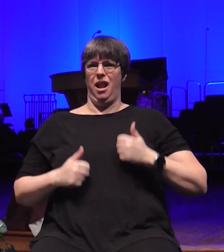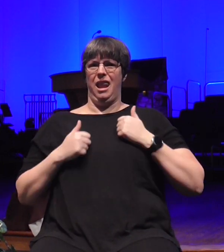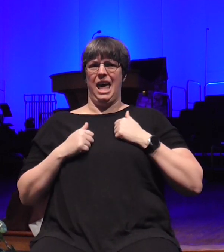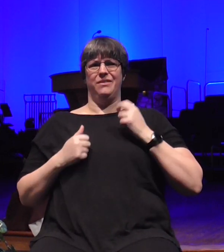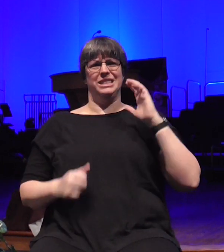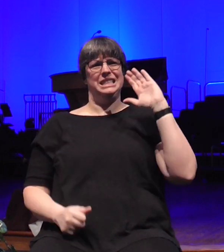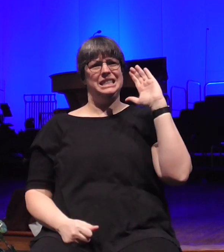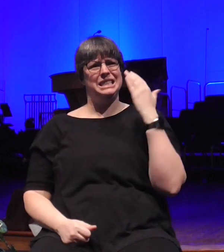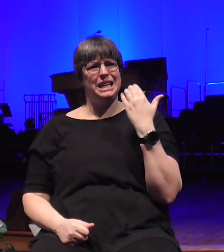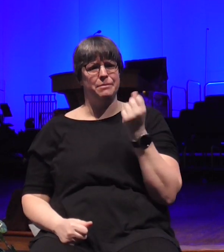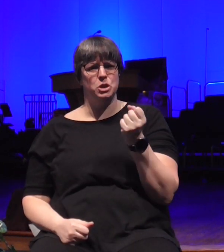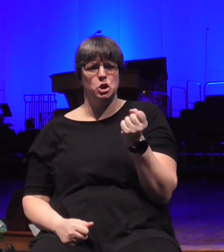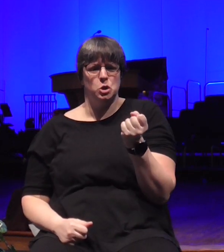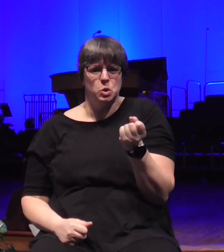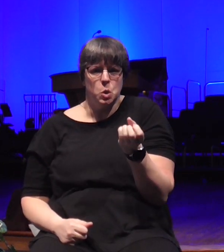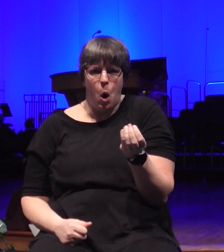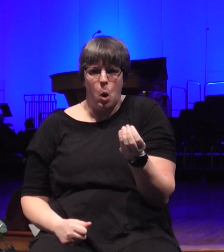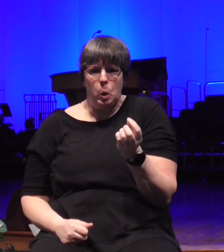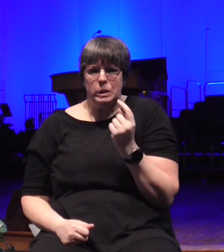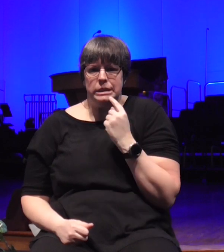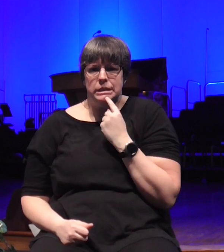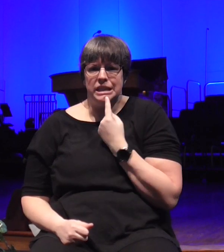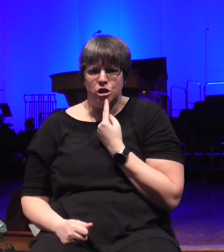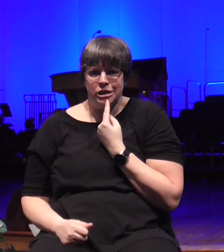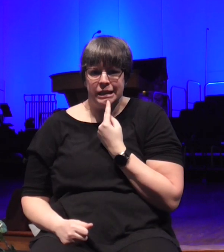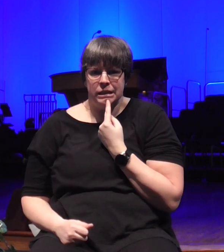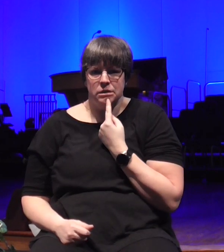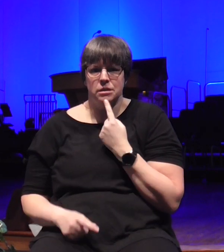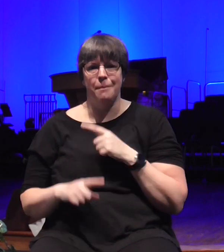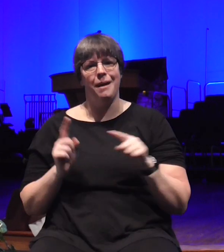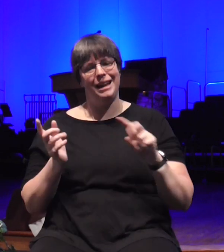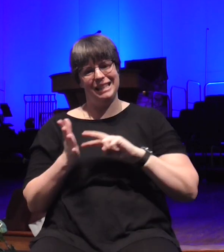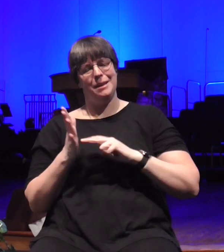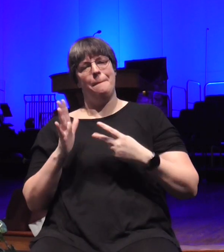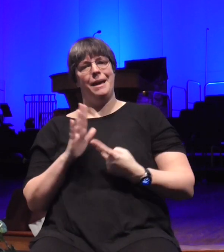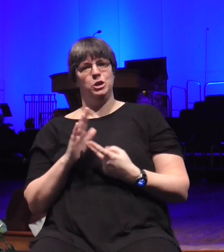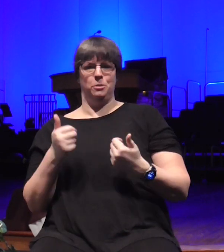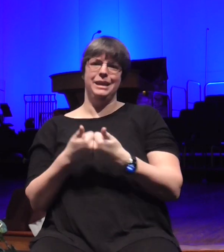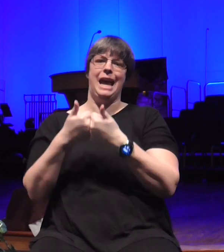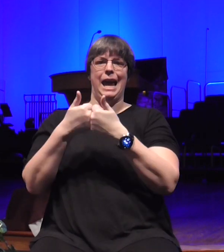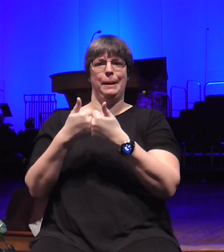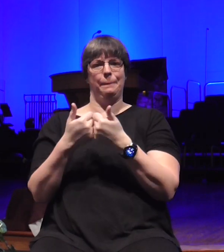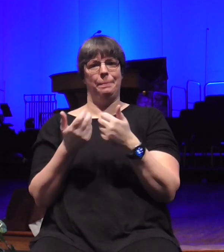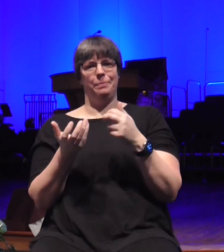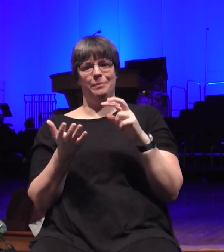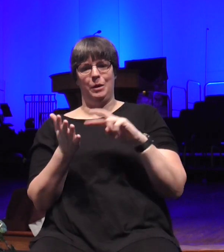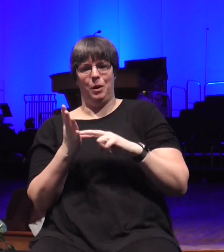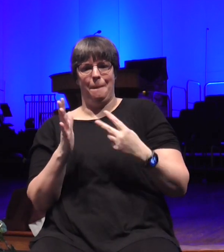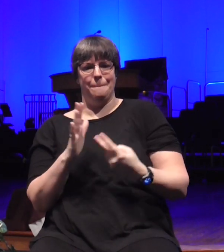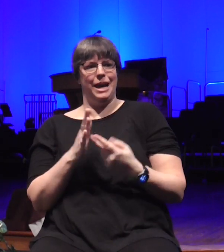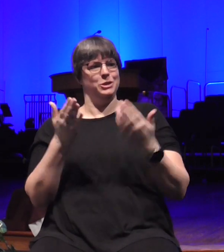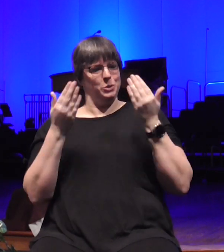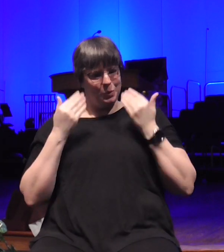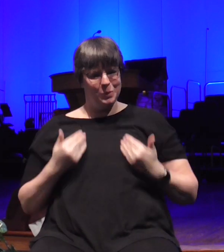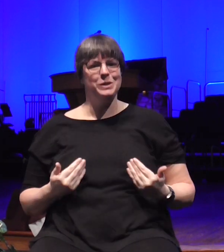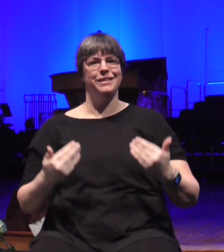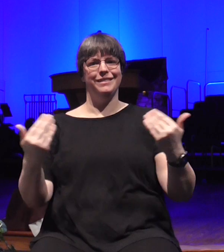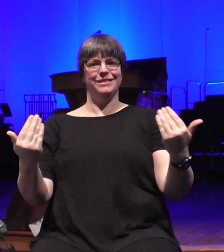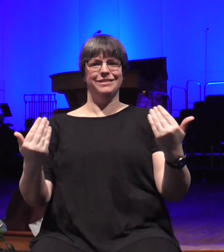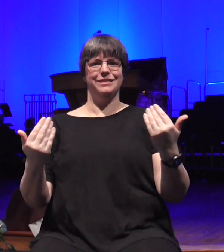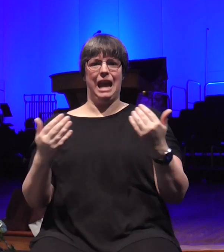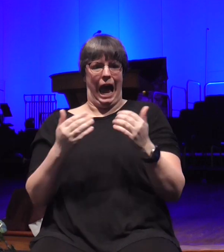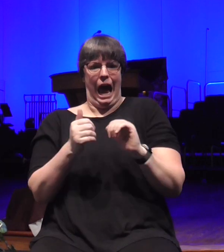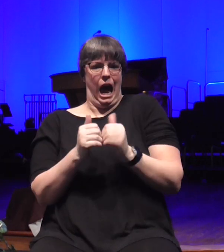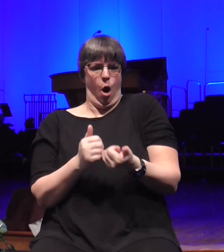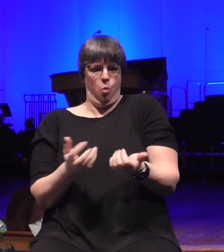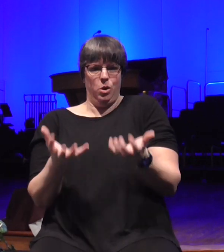serious. But indeed, it is a game, and we're meant to have joy in this life, and we're meant to go for it in this life, however we